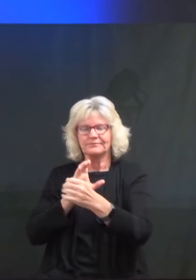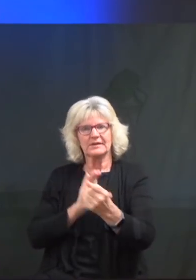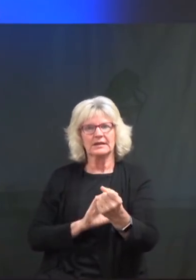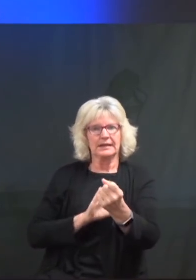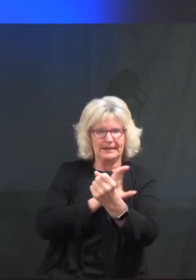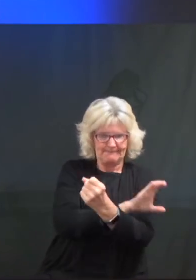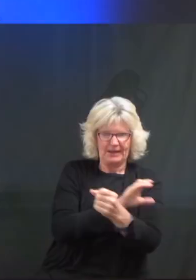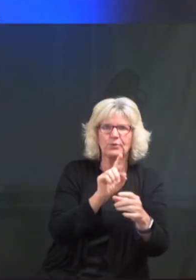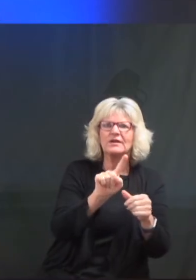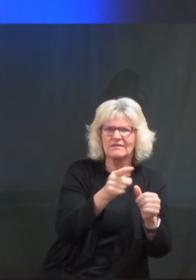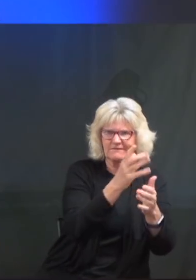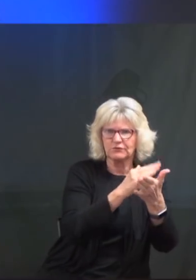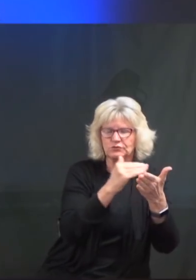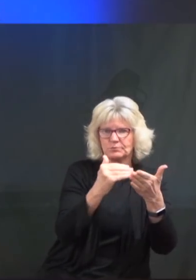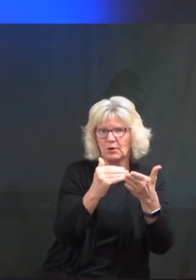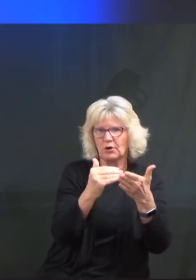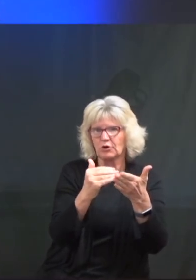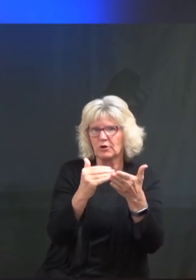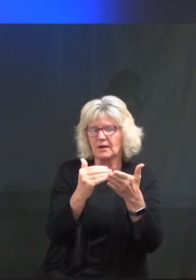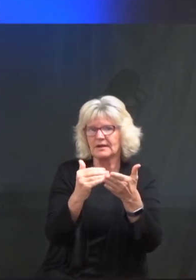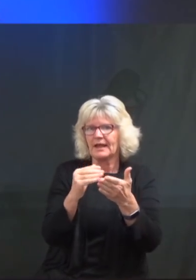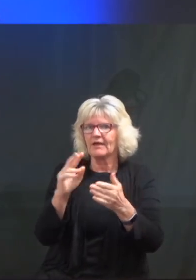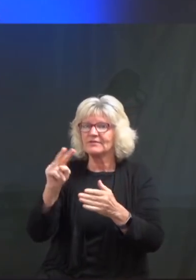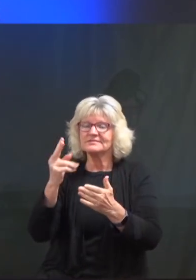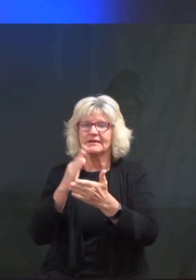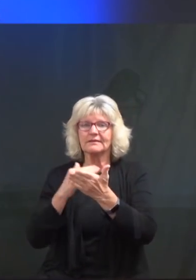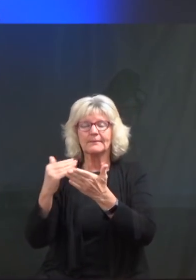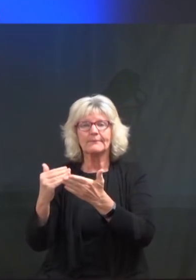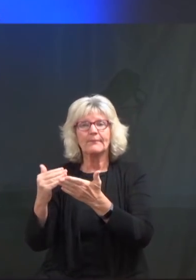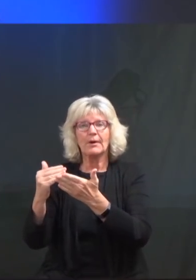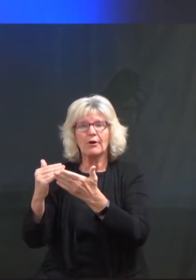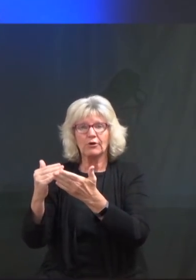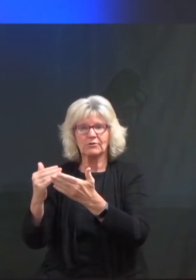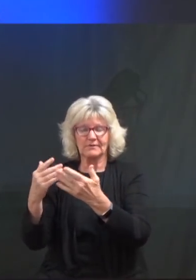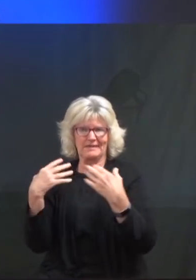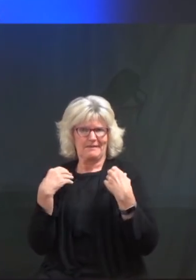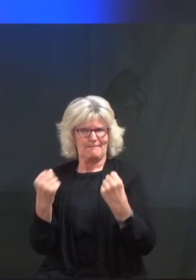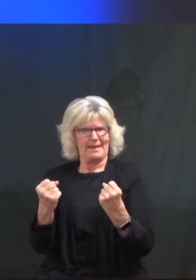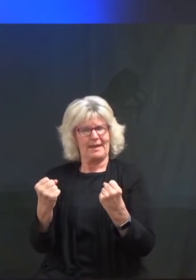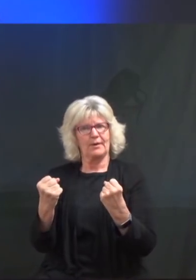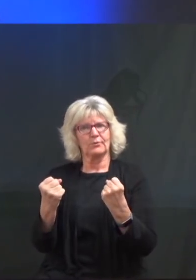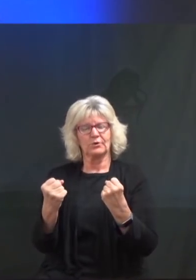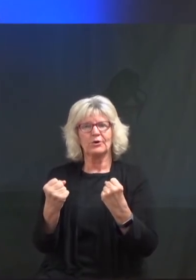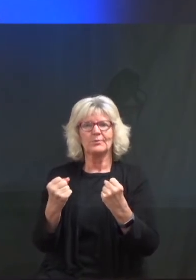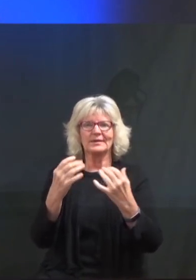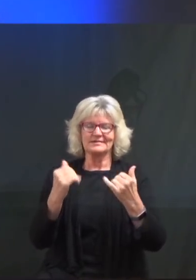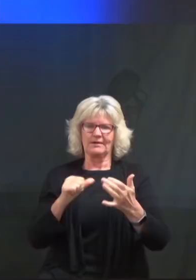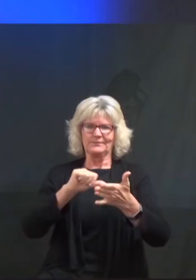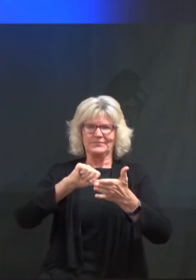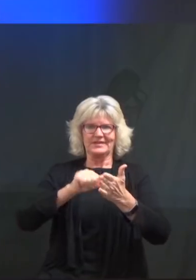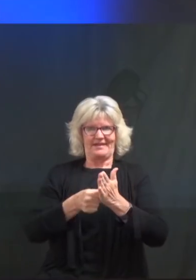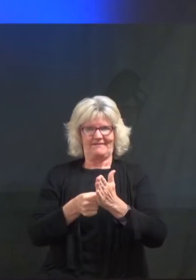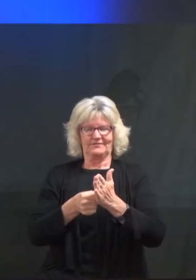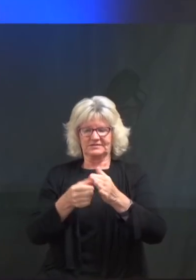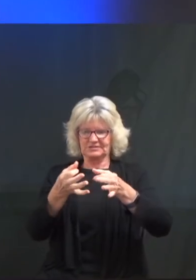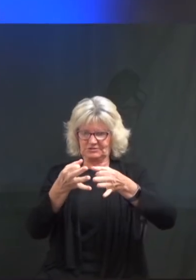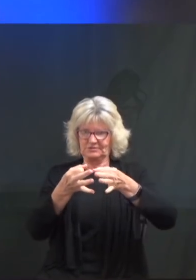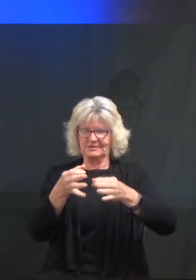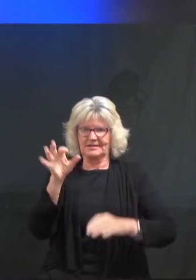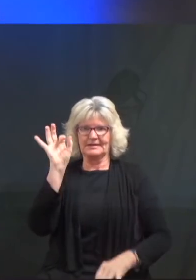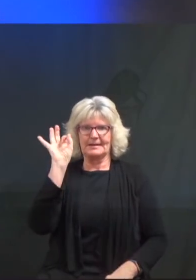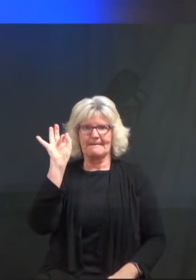The second half, they still have that power, but the emphasis is now on the message, the fact that